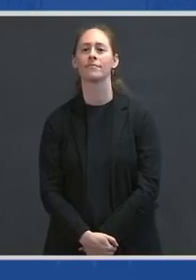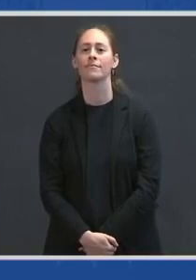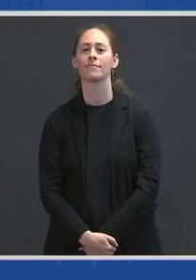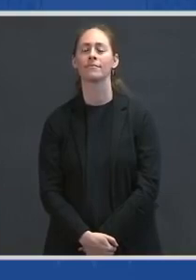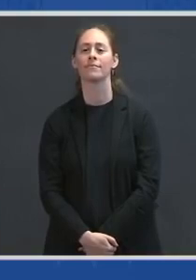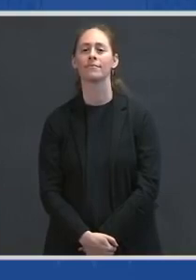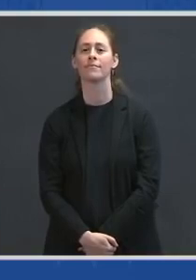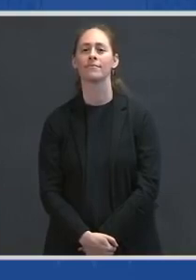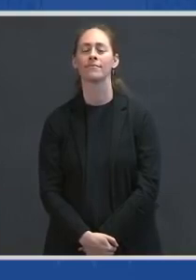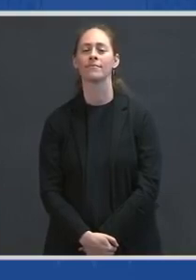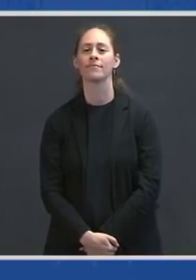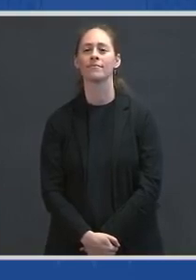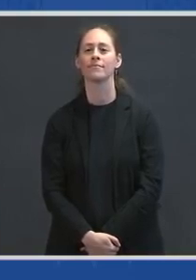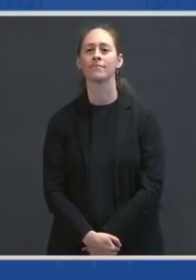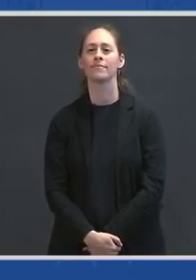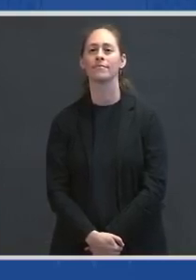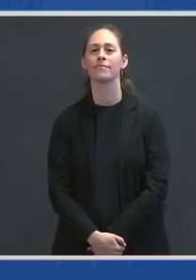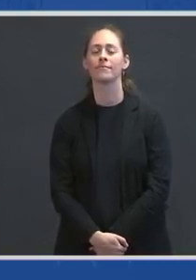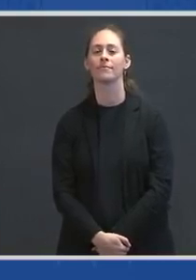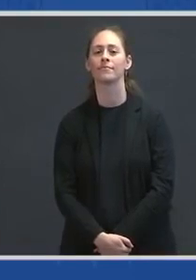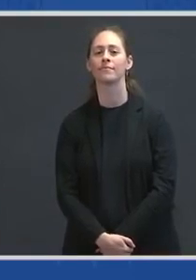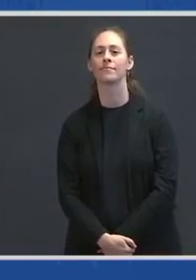All right, Chair, we'll have a seat.